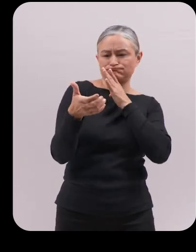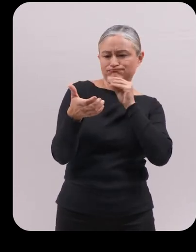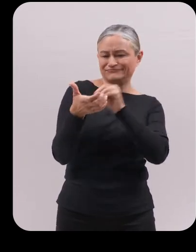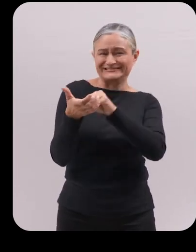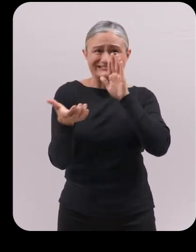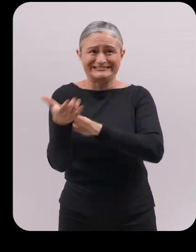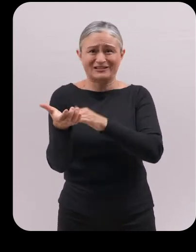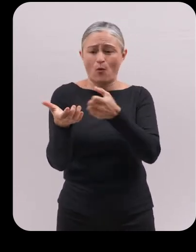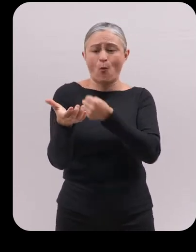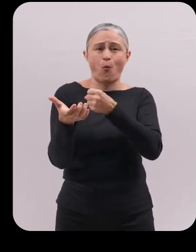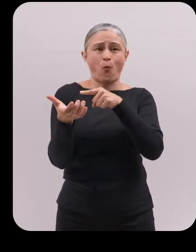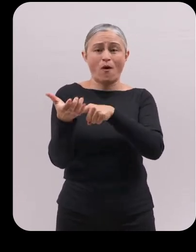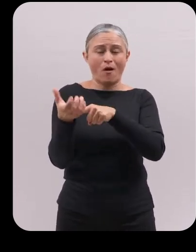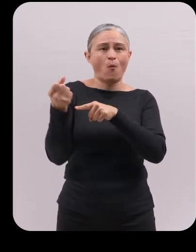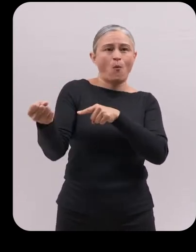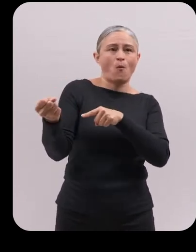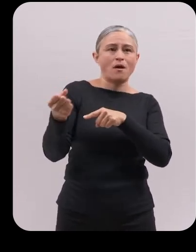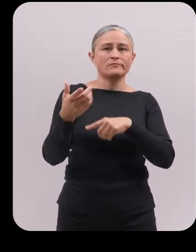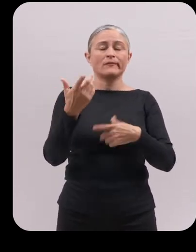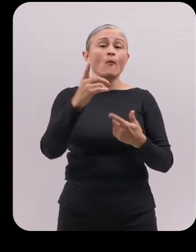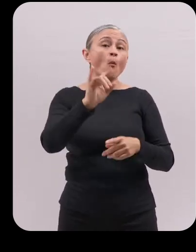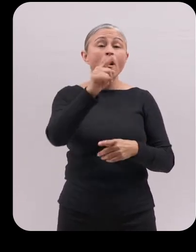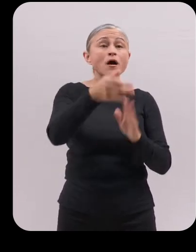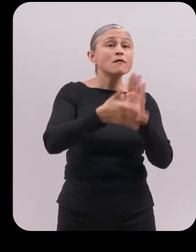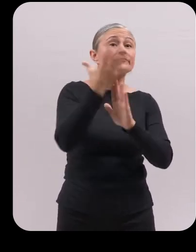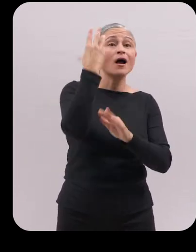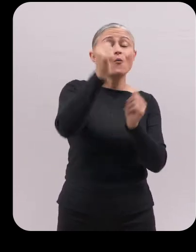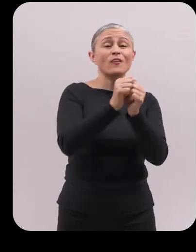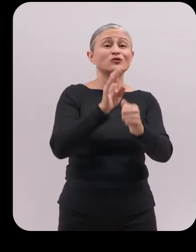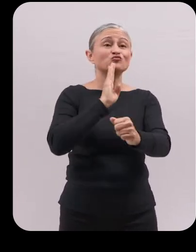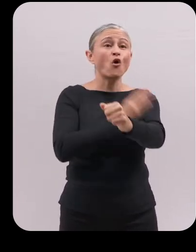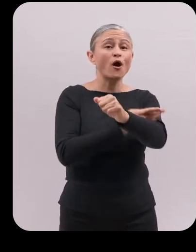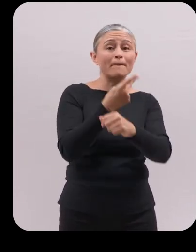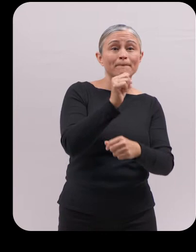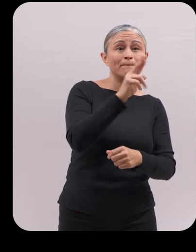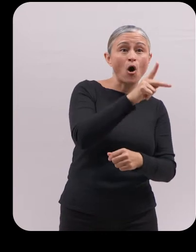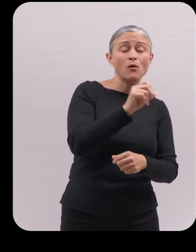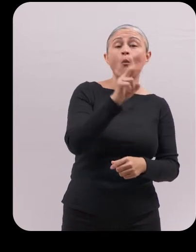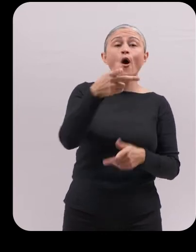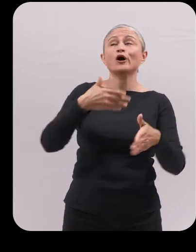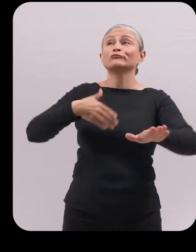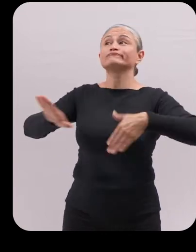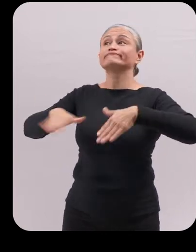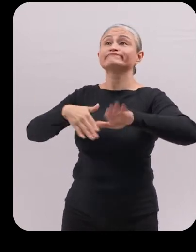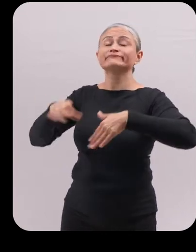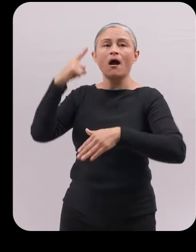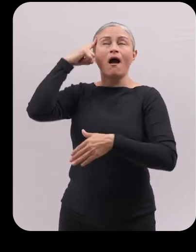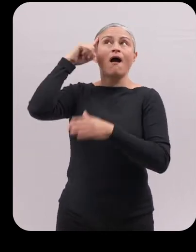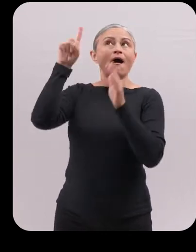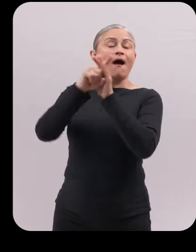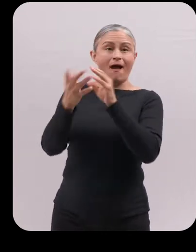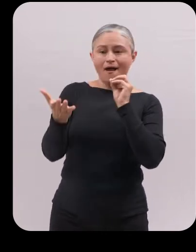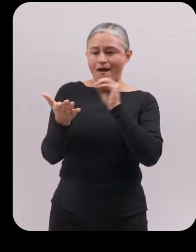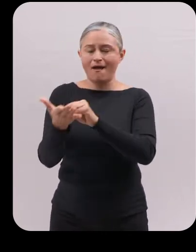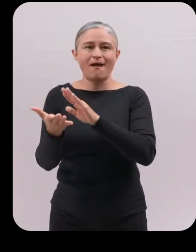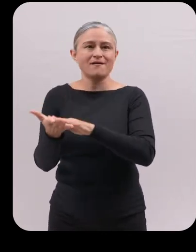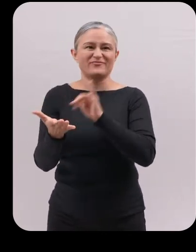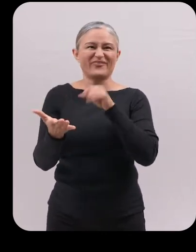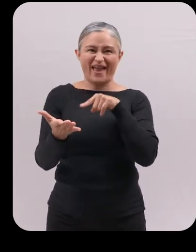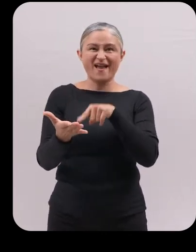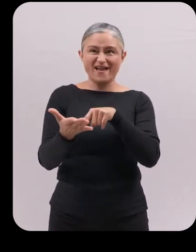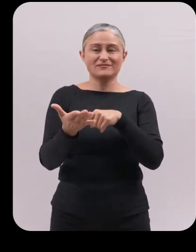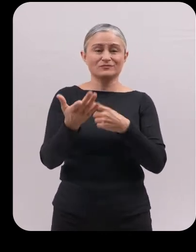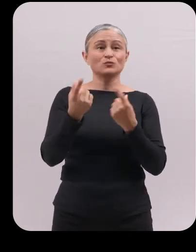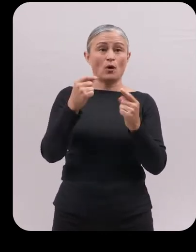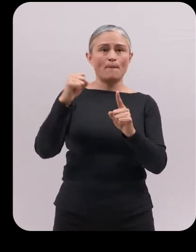to myself. This could be at the park with my daughters or while I'm out walking. So let's actually jump into a saved prompt that I have